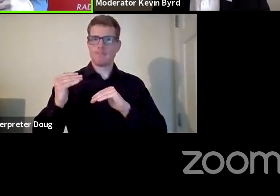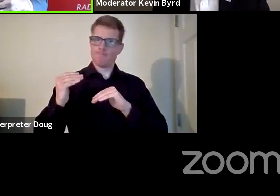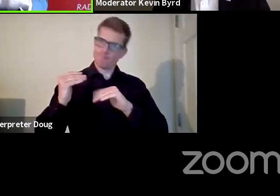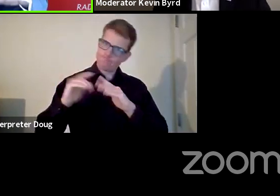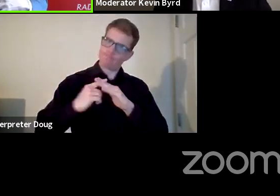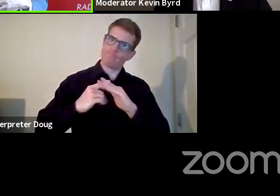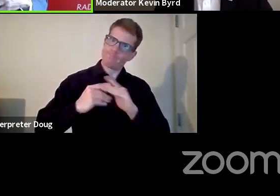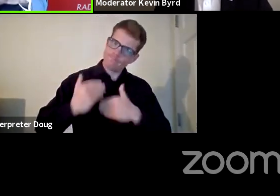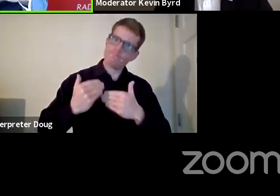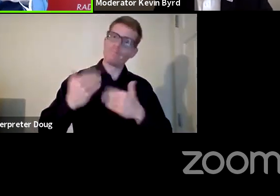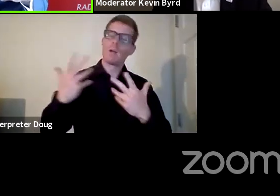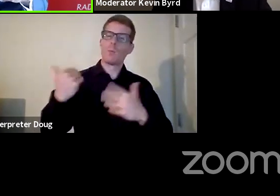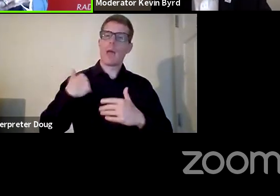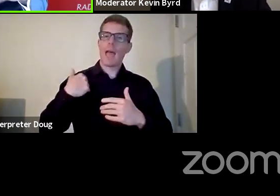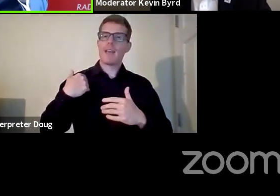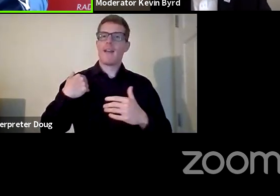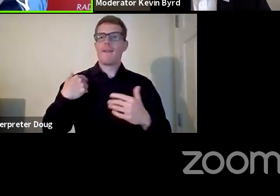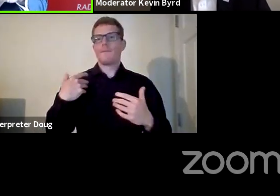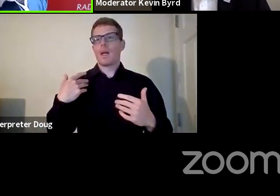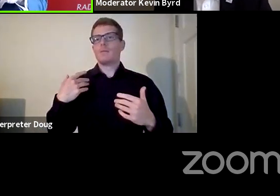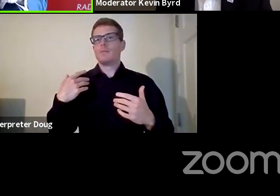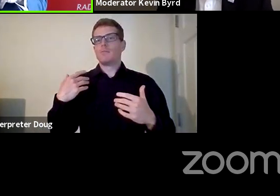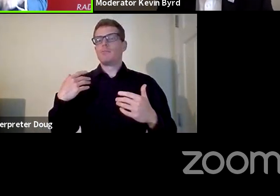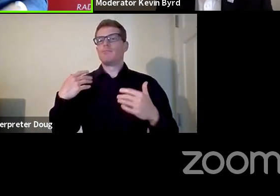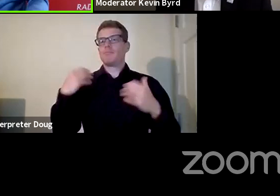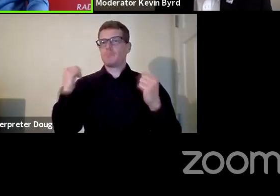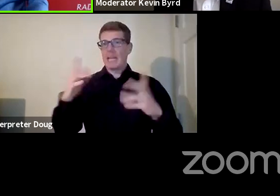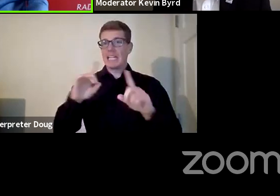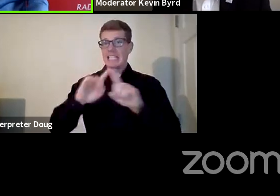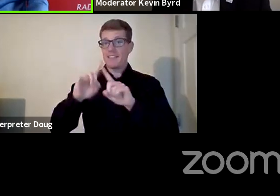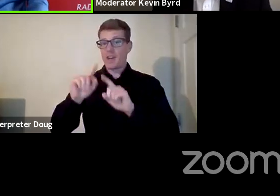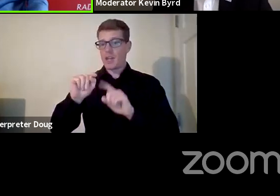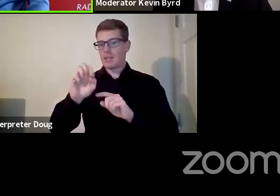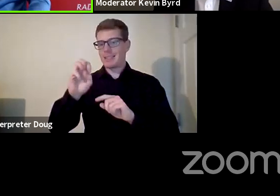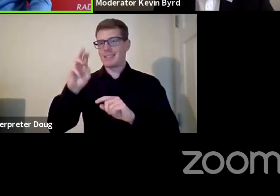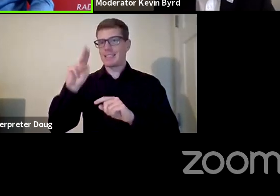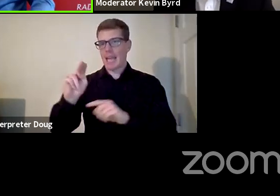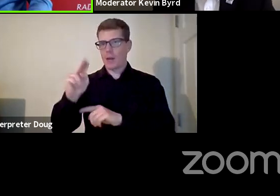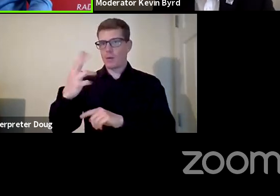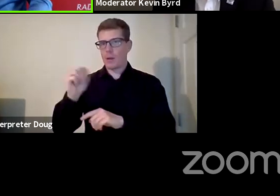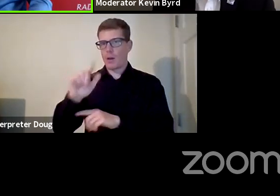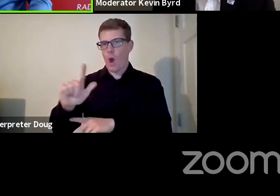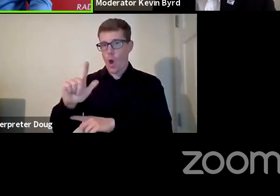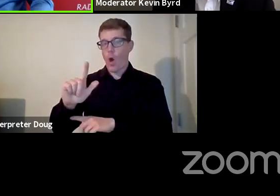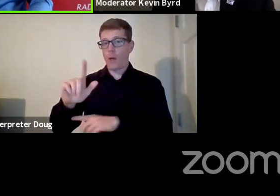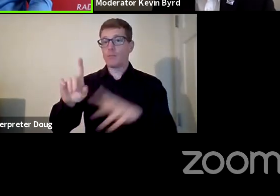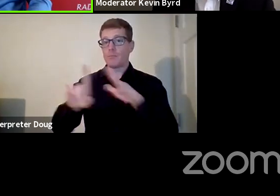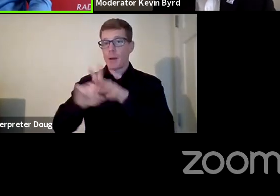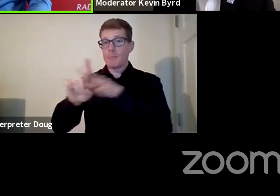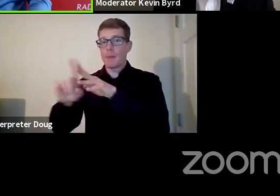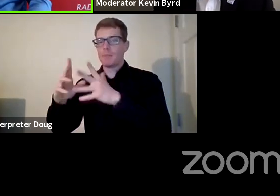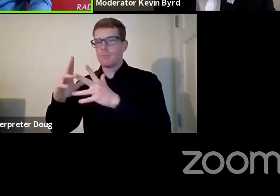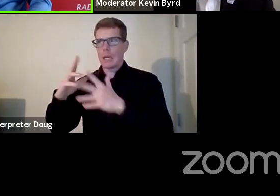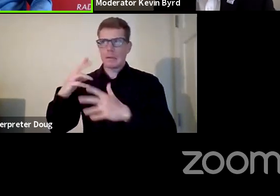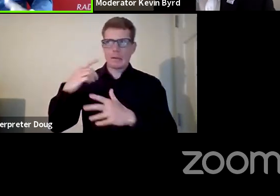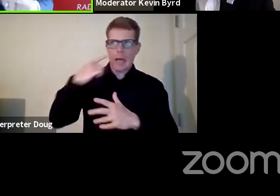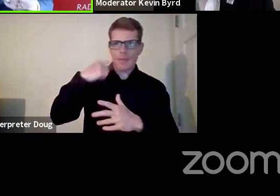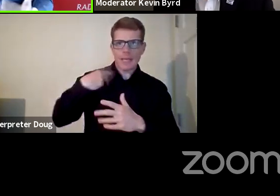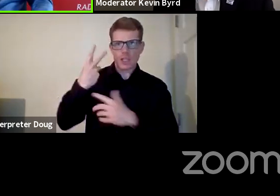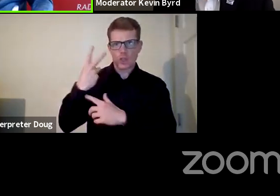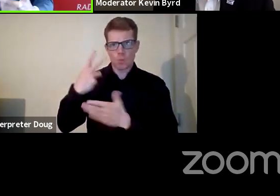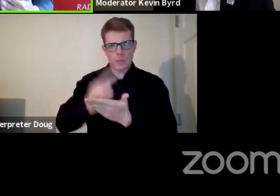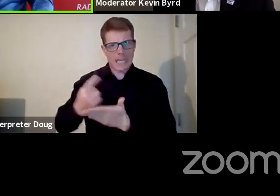town halls coming up, actually a couple next week. And then I think we have two more in July of town hall meetings,